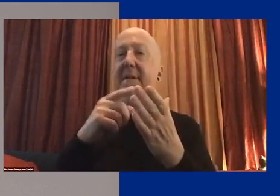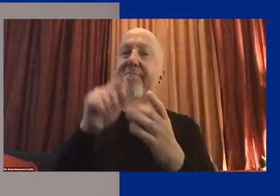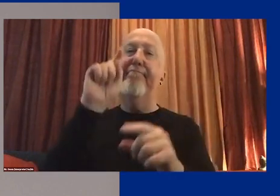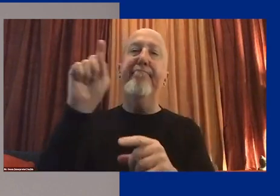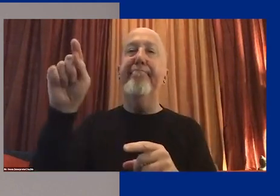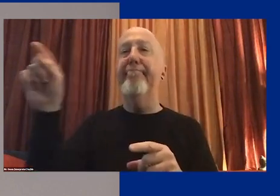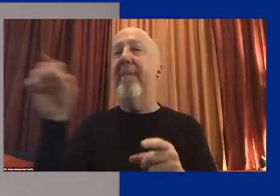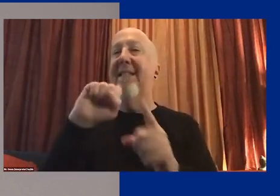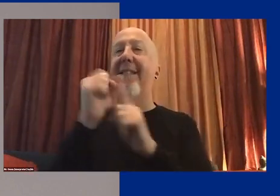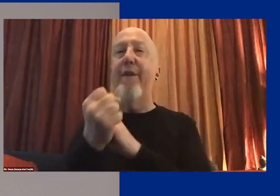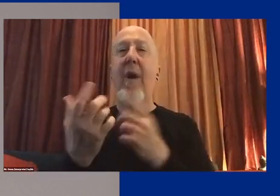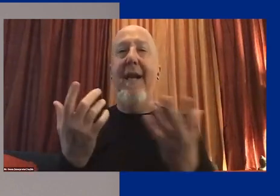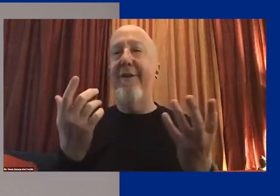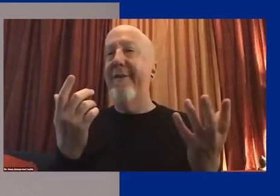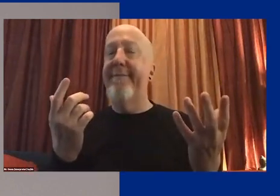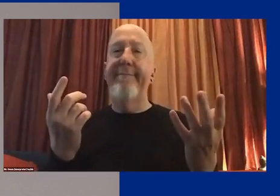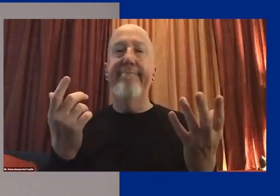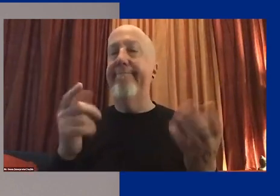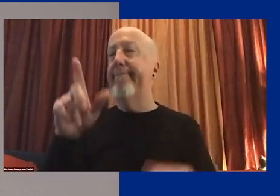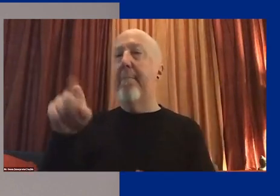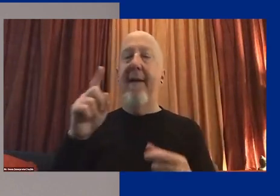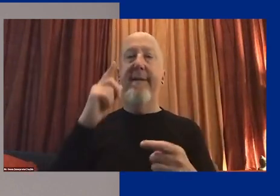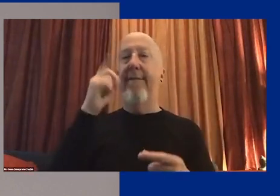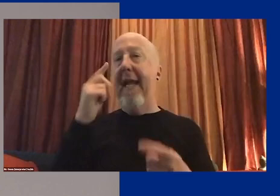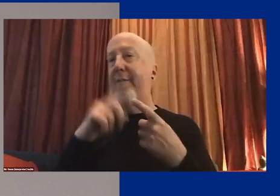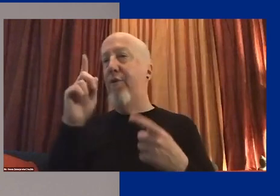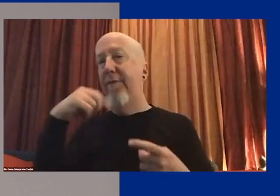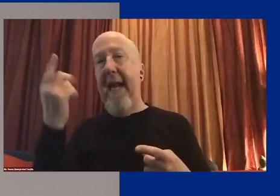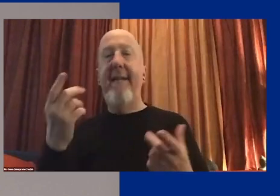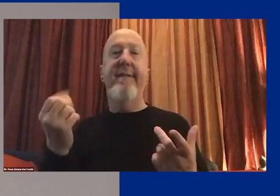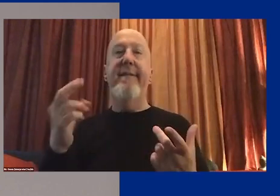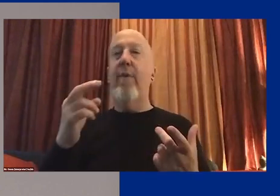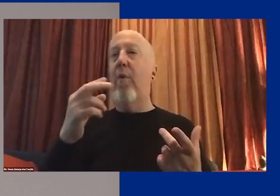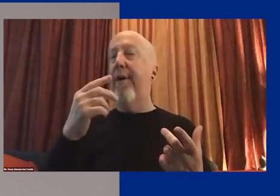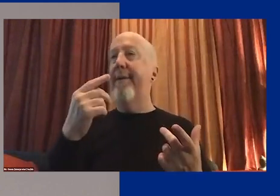some sort of in-person contact or some sort of workaround.